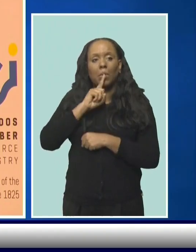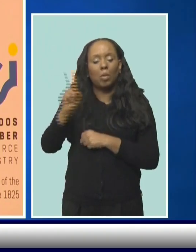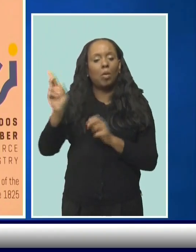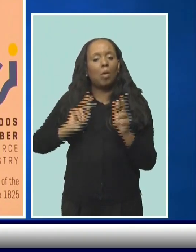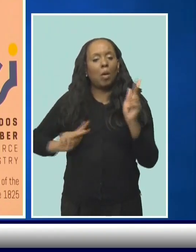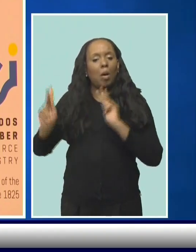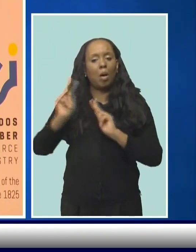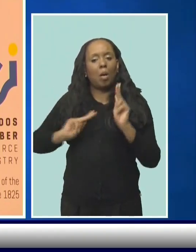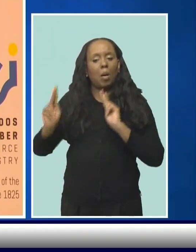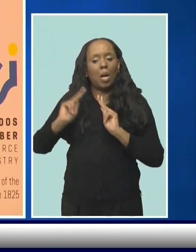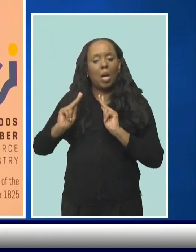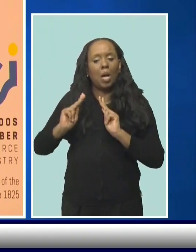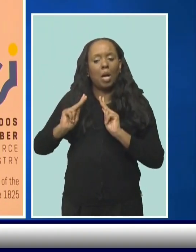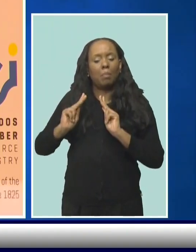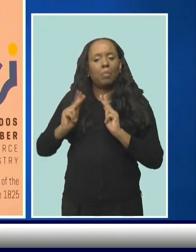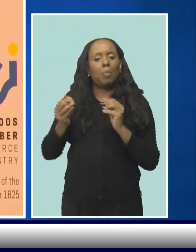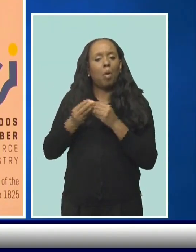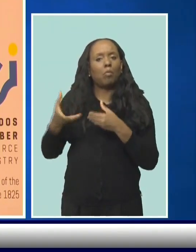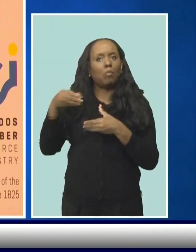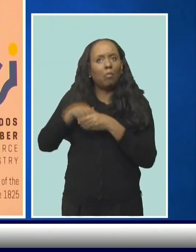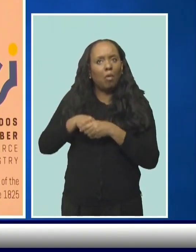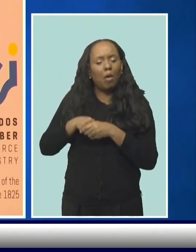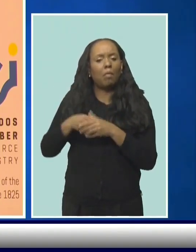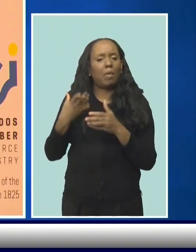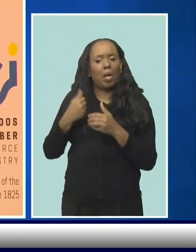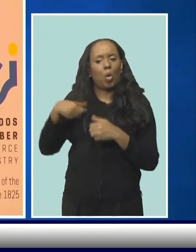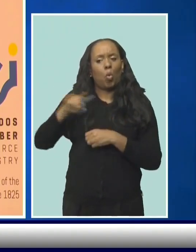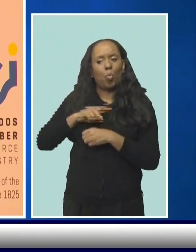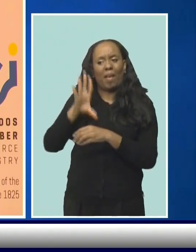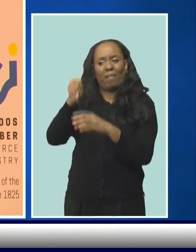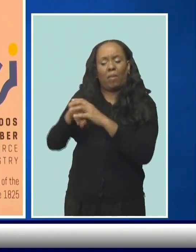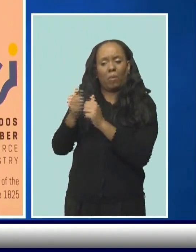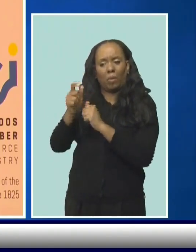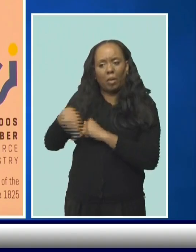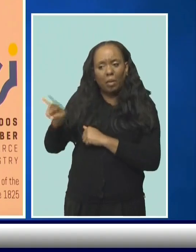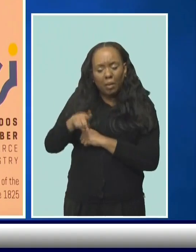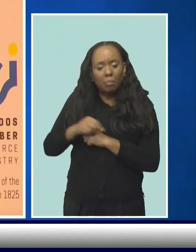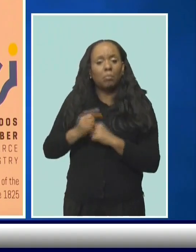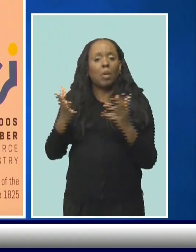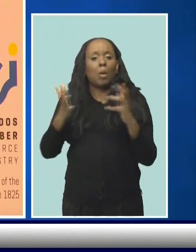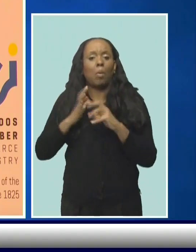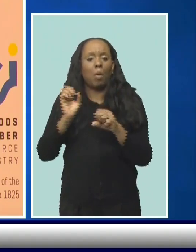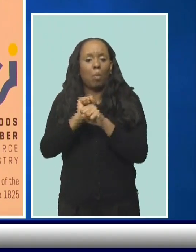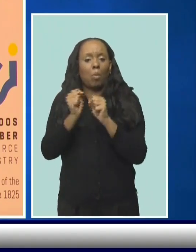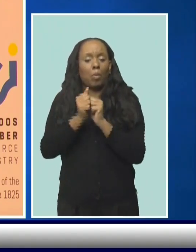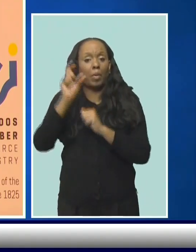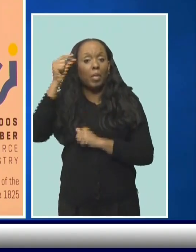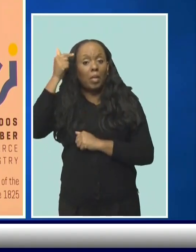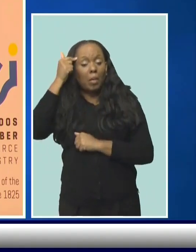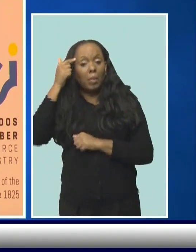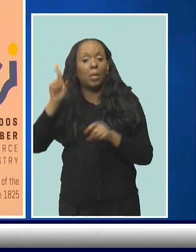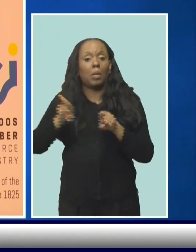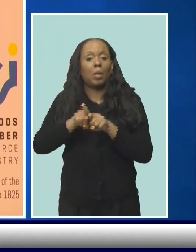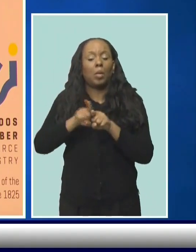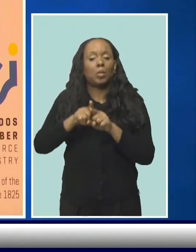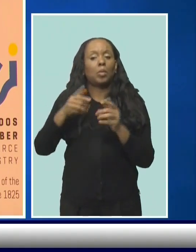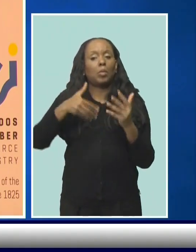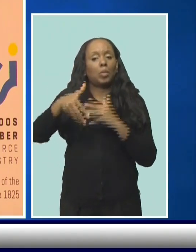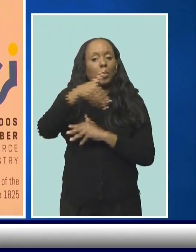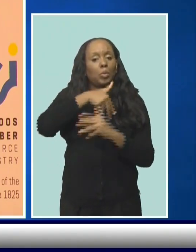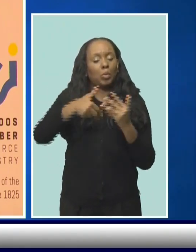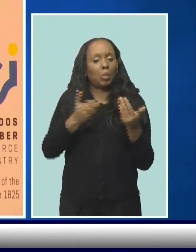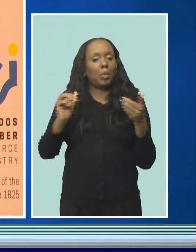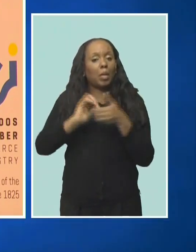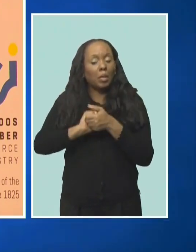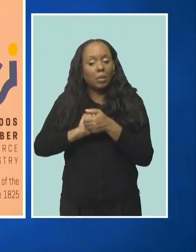2024. We anticipate working with government directly and at the social partnership level to ensure that various regulatory reforms aimed